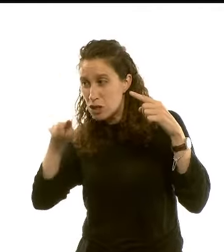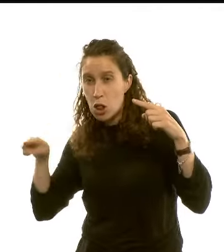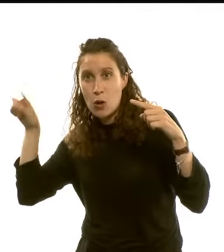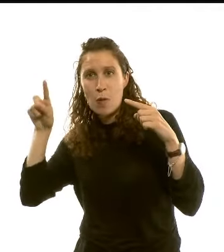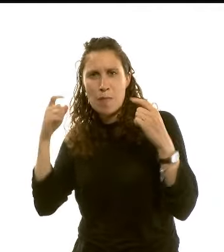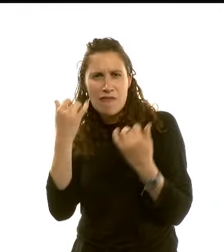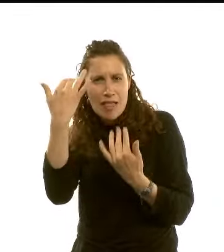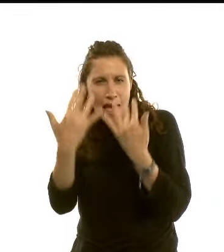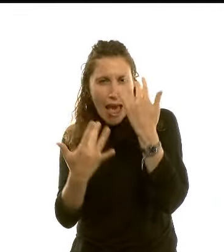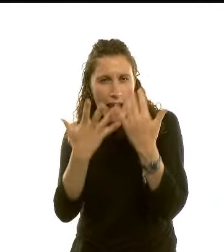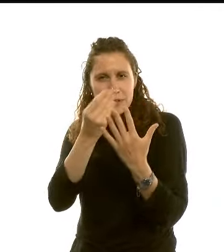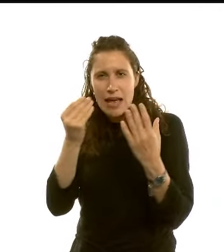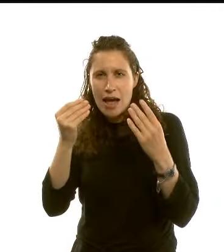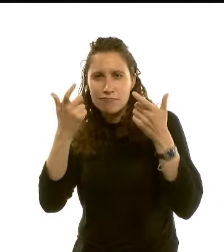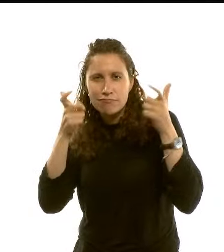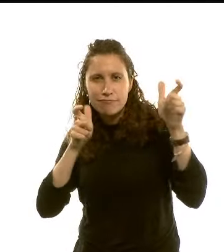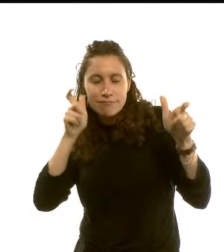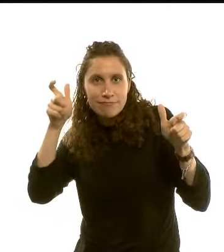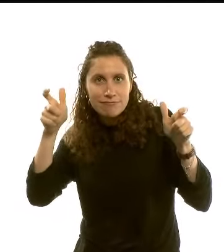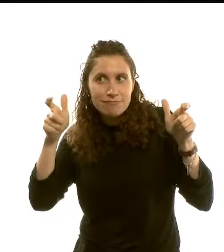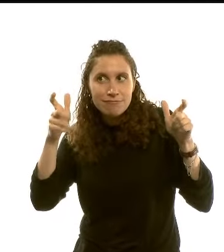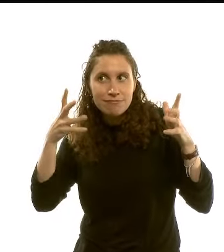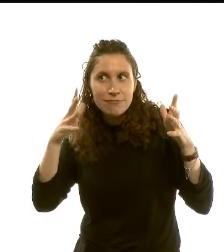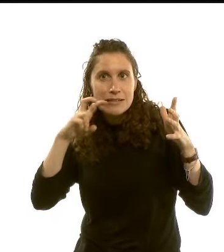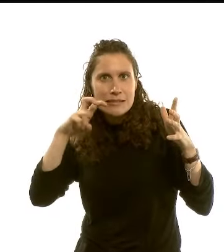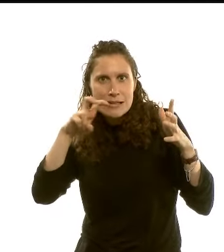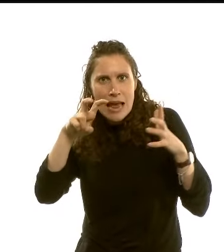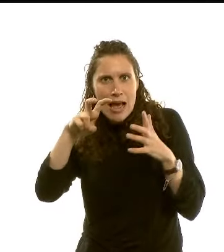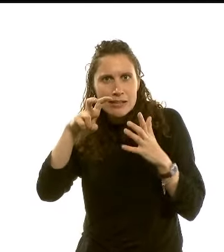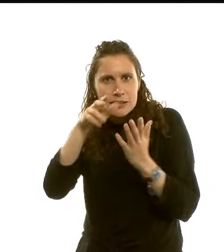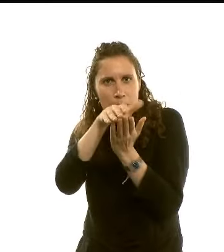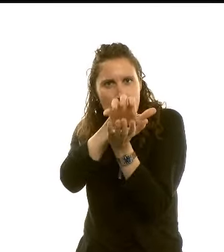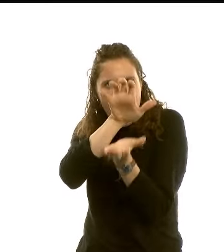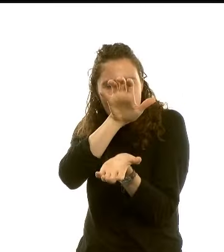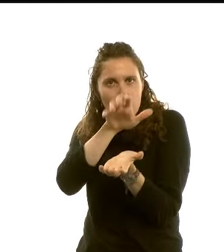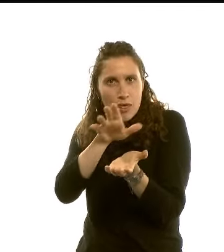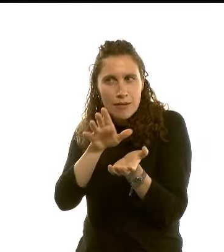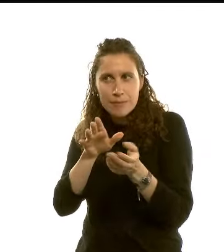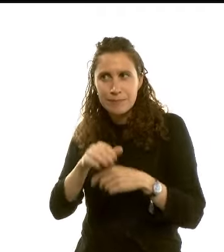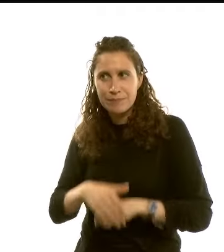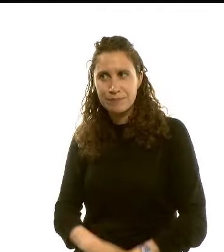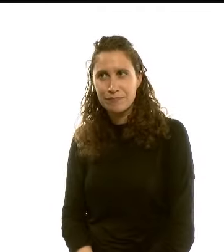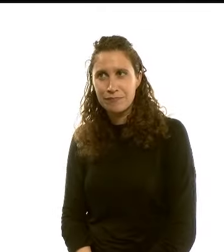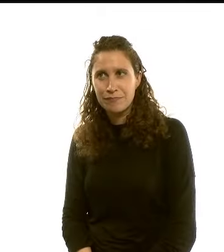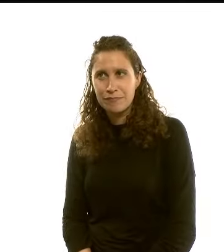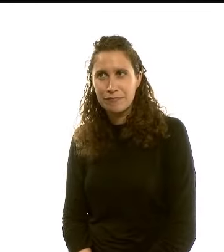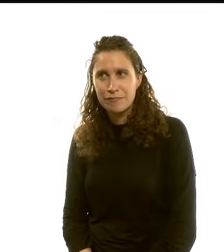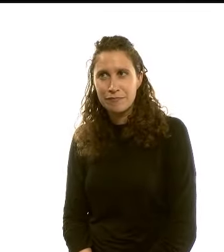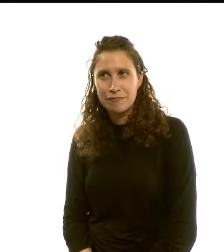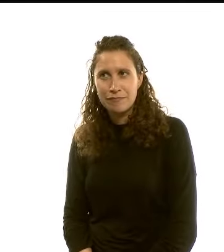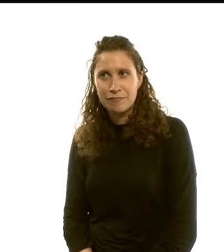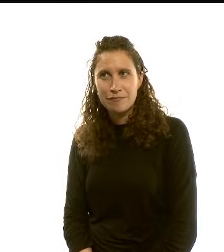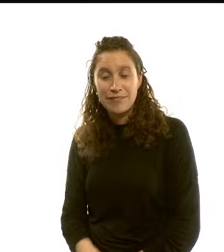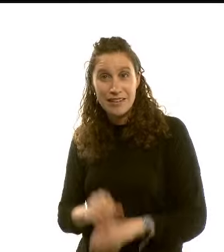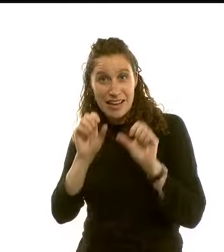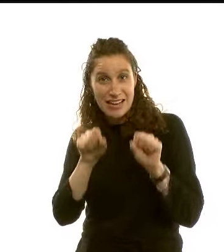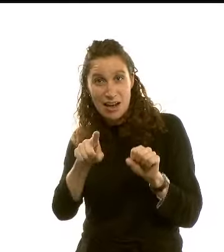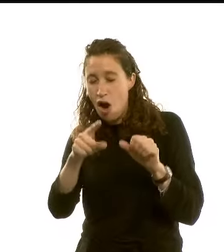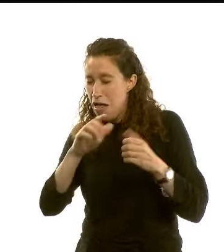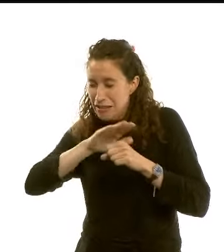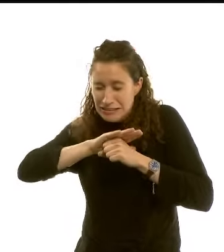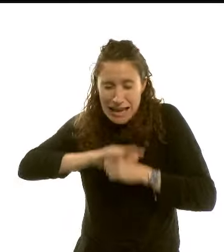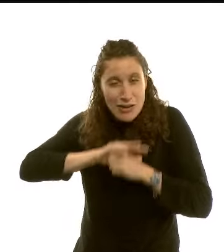flames and through a gigantic snake's mouth. The opposite way. Can you possibly take this amount of